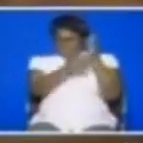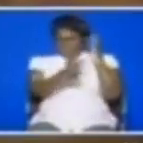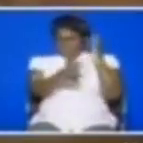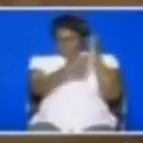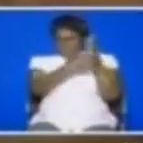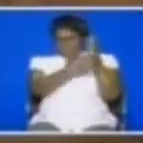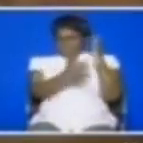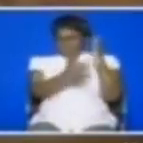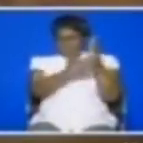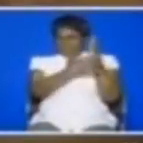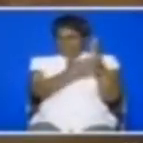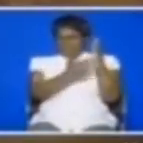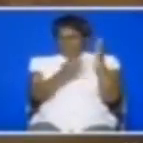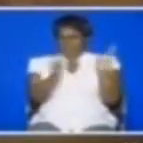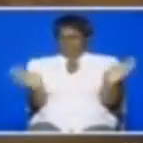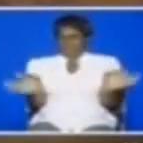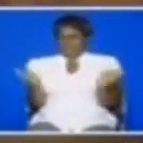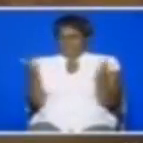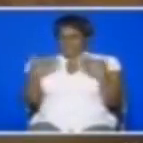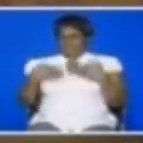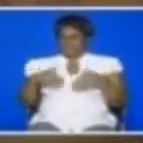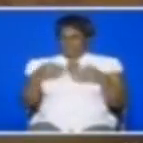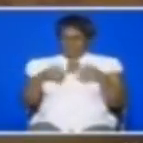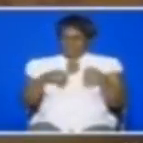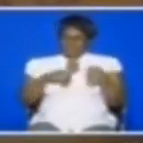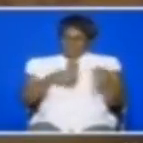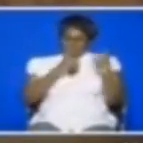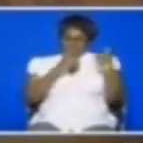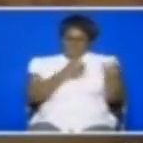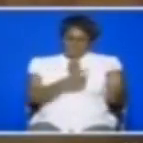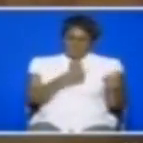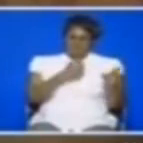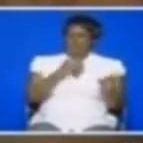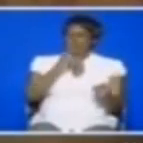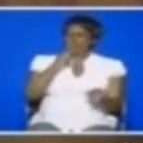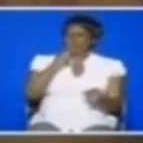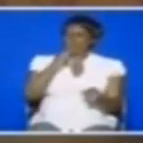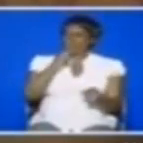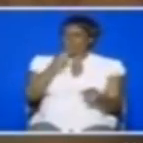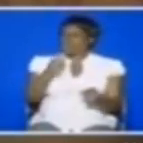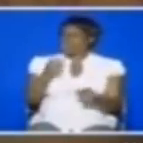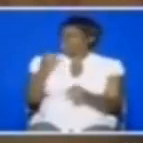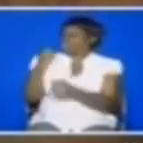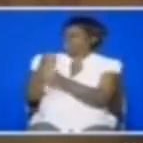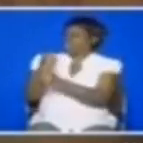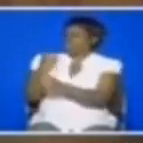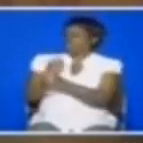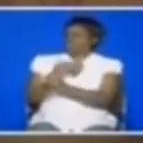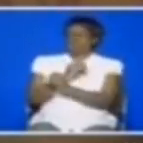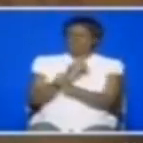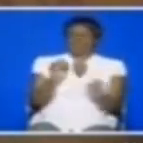he is urging young people to pursue their talents instead of whining about